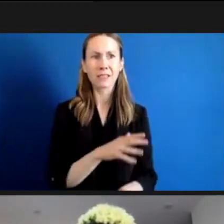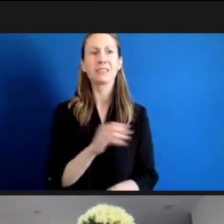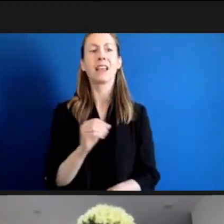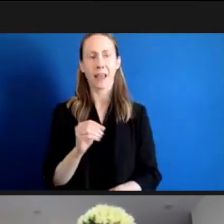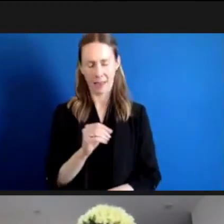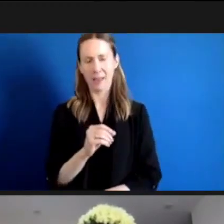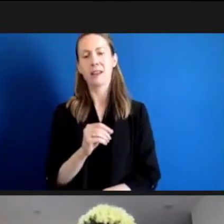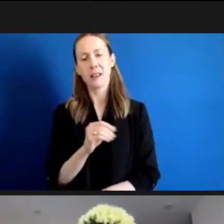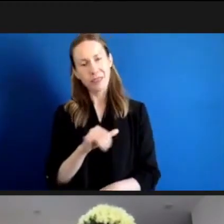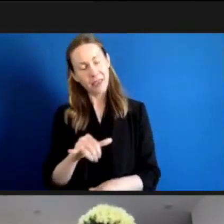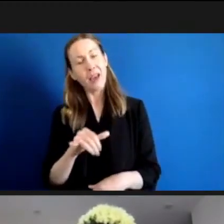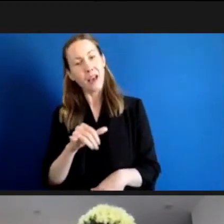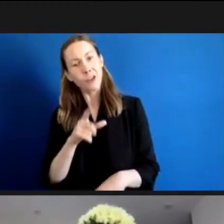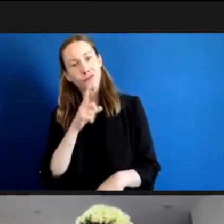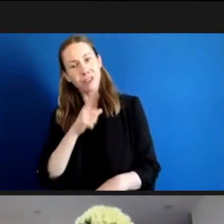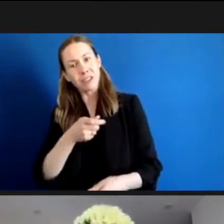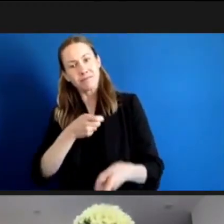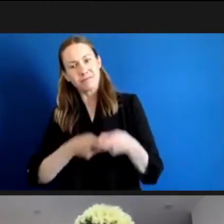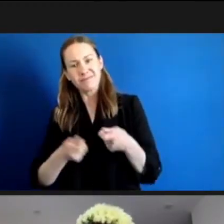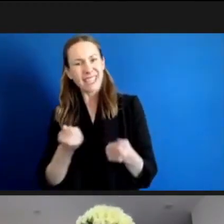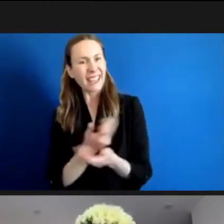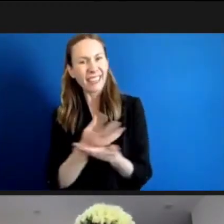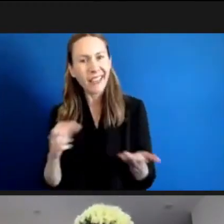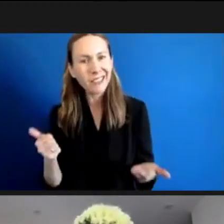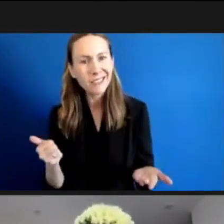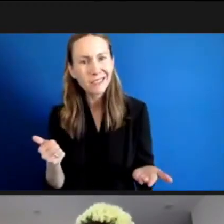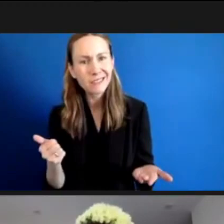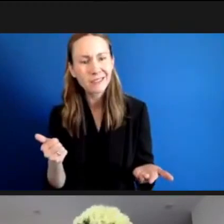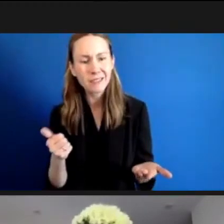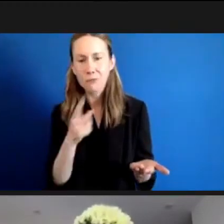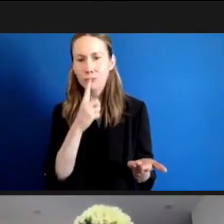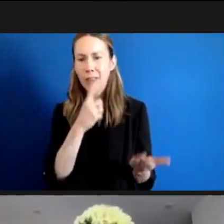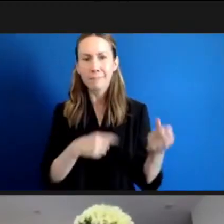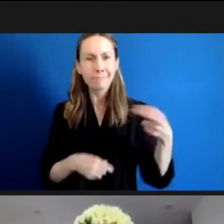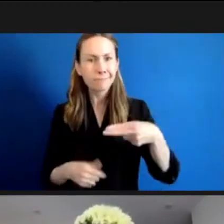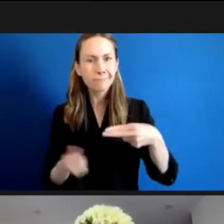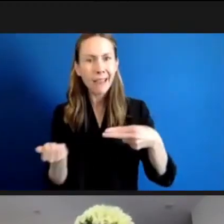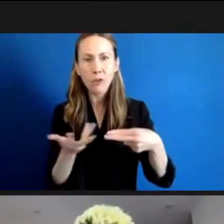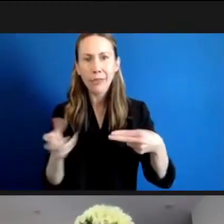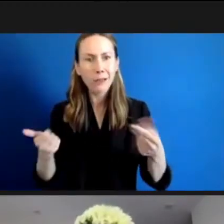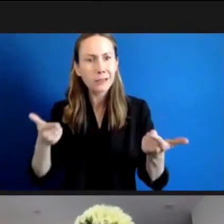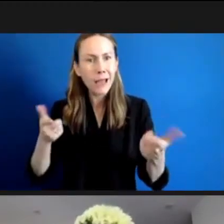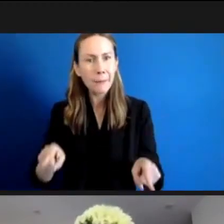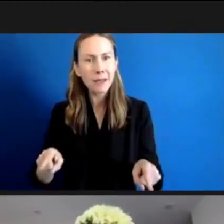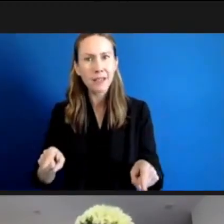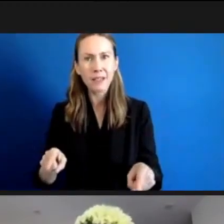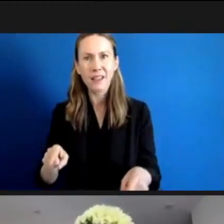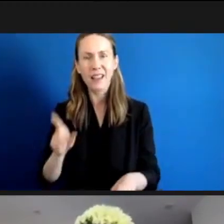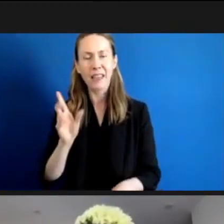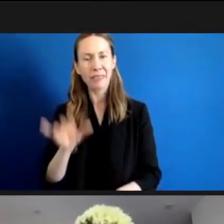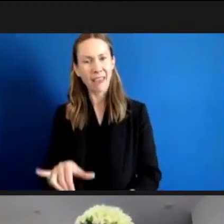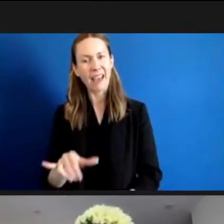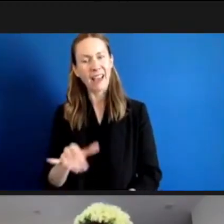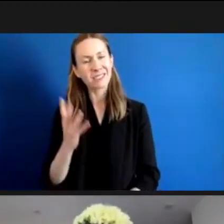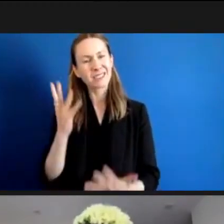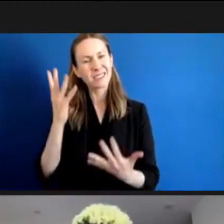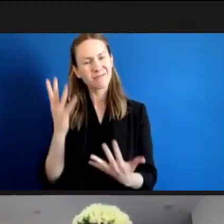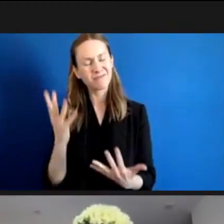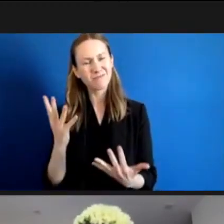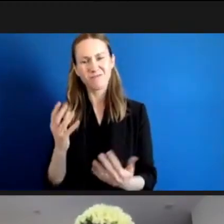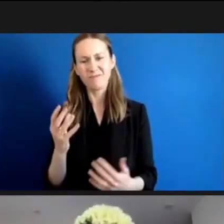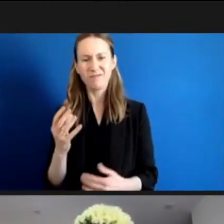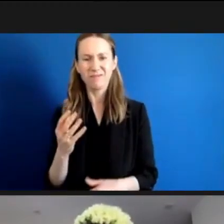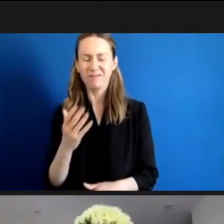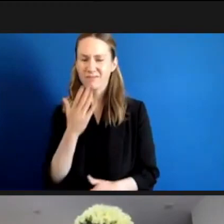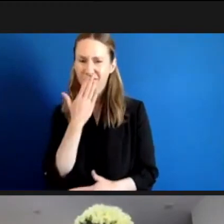of almost anything else that's good that's happening. And that's actually very, very unfortunate.